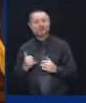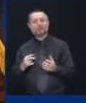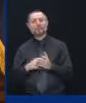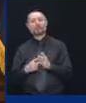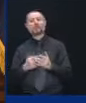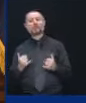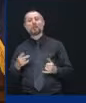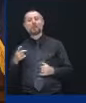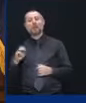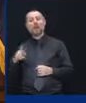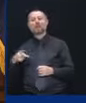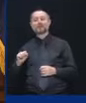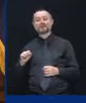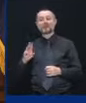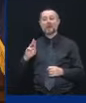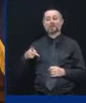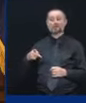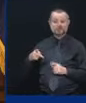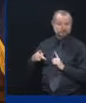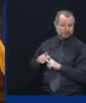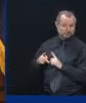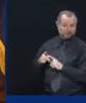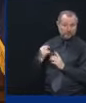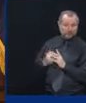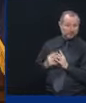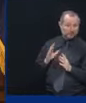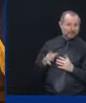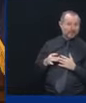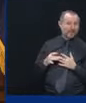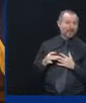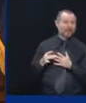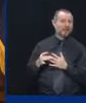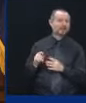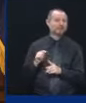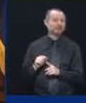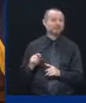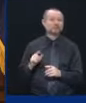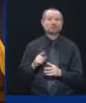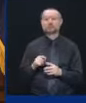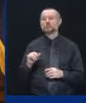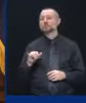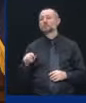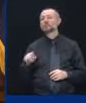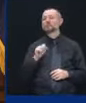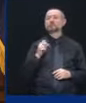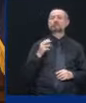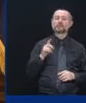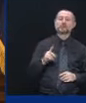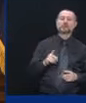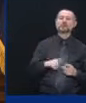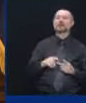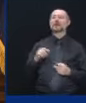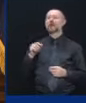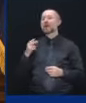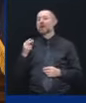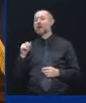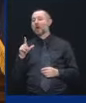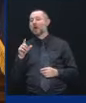arts says it's going to lead to venues like the Shed, like the Harlem Theater, et cetera.